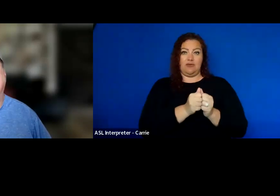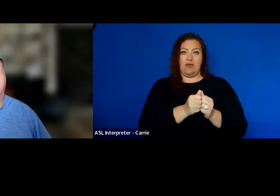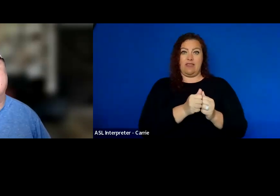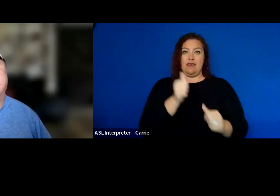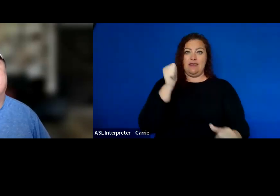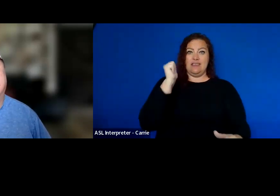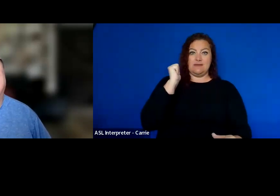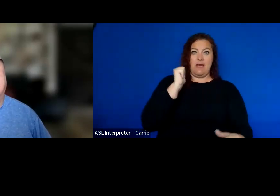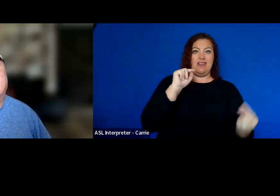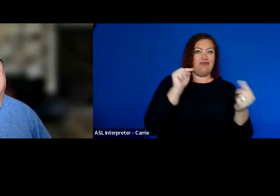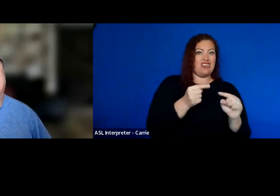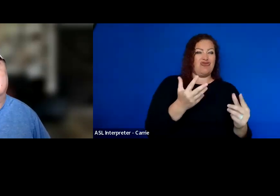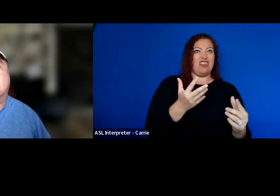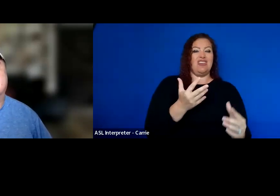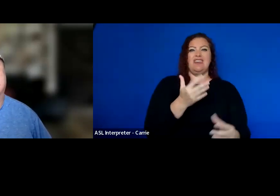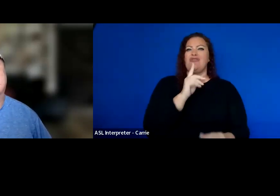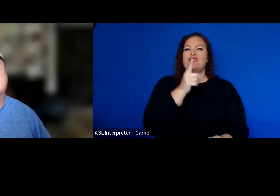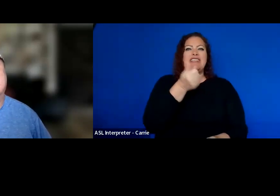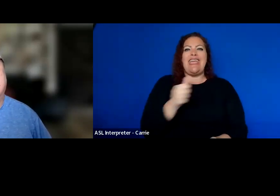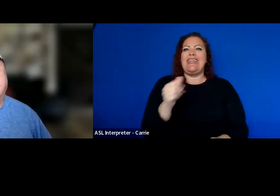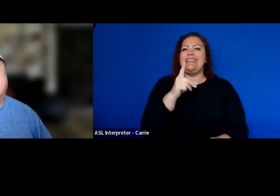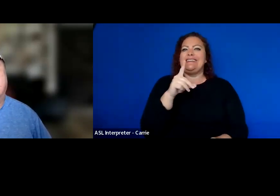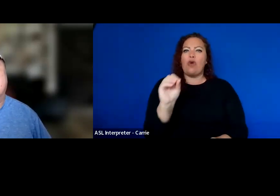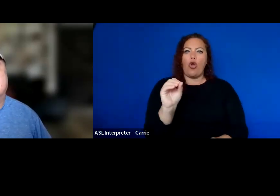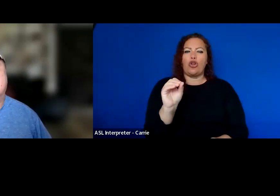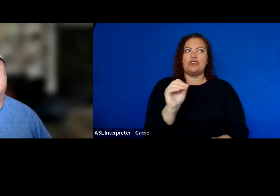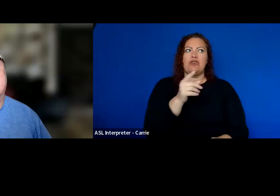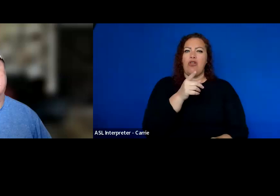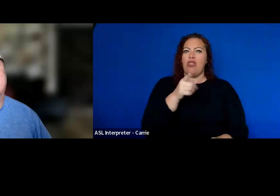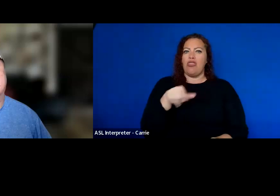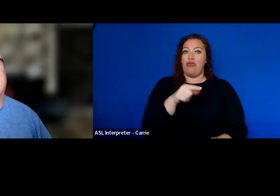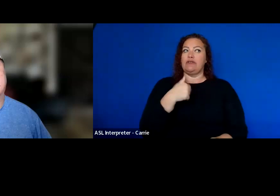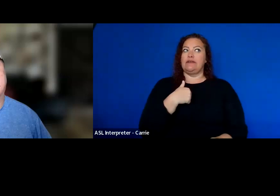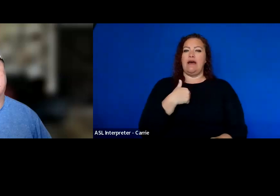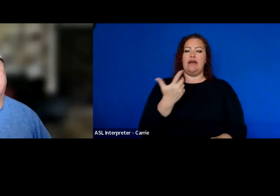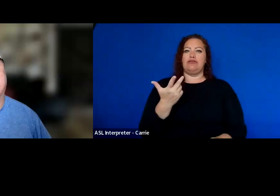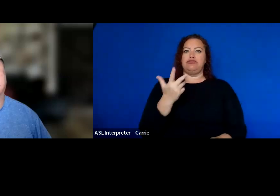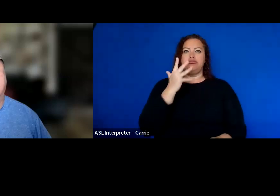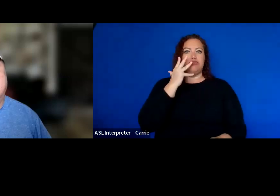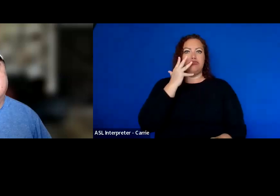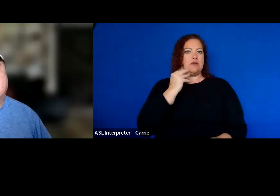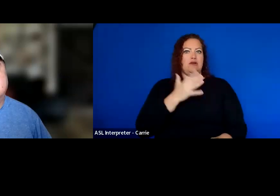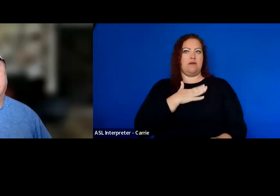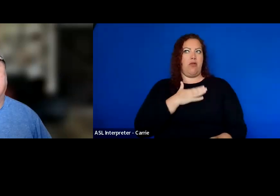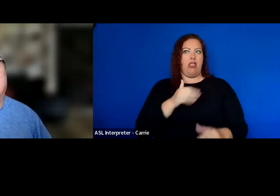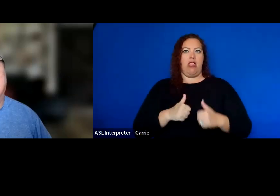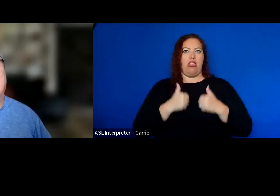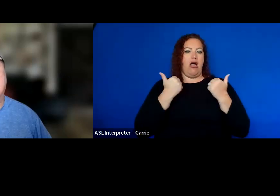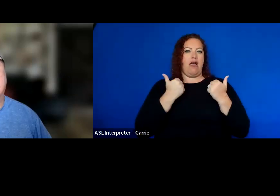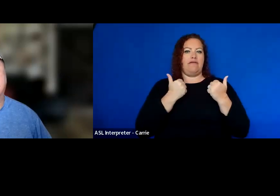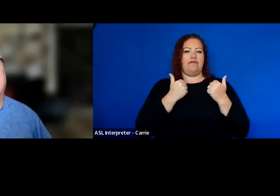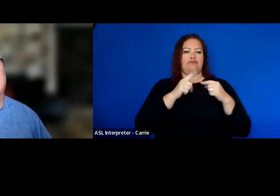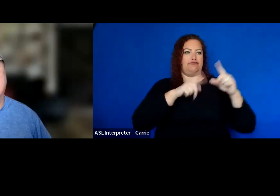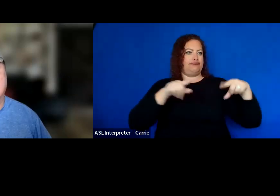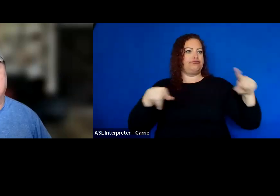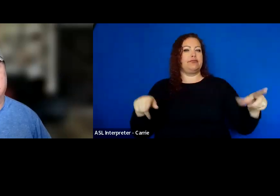or really any other disorders. Those that I've been exposed to throughout my life, if they live on their